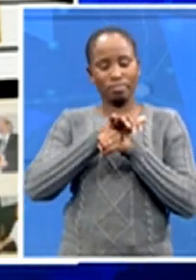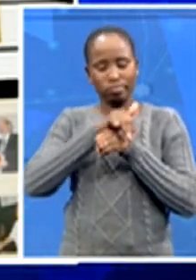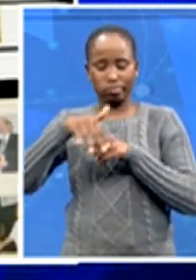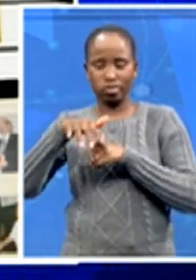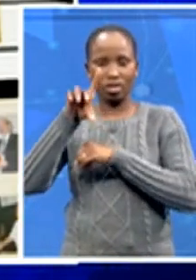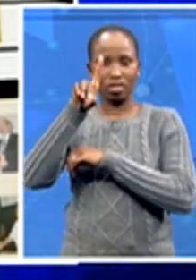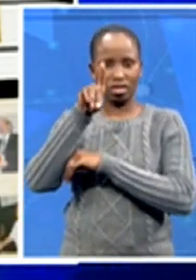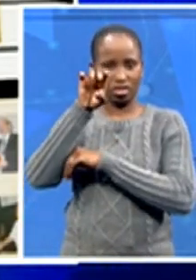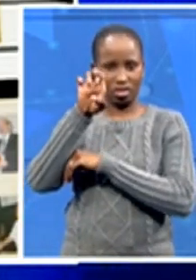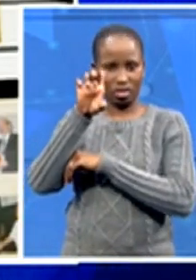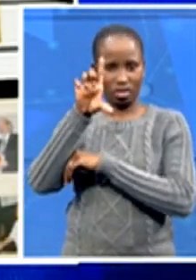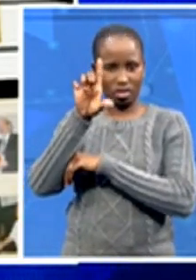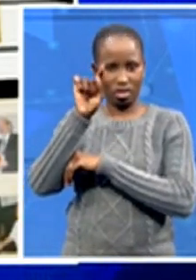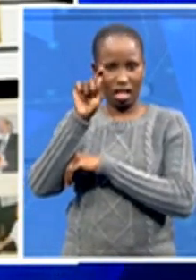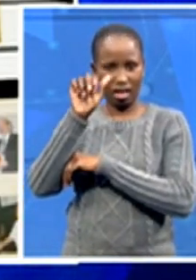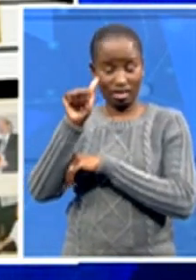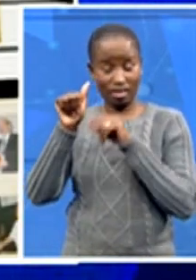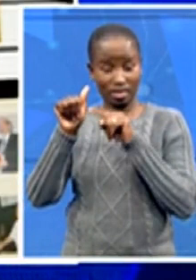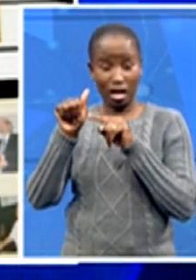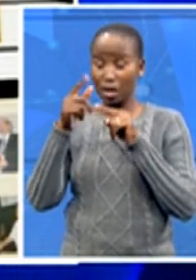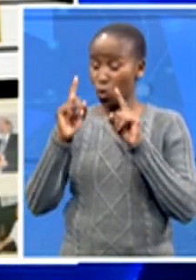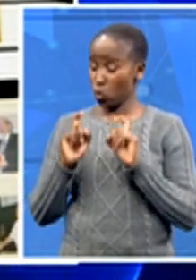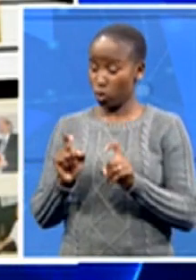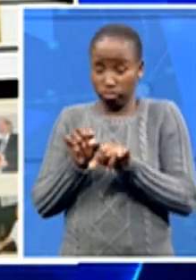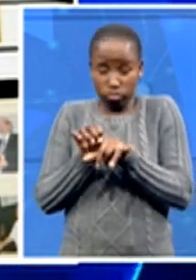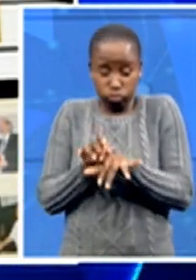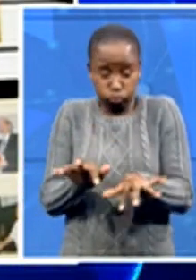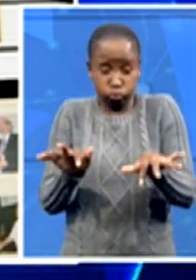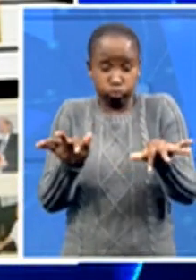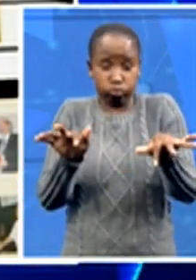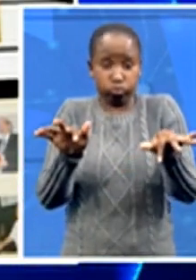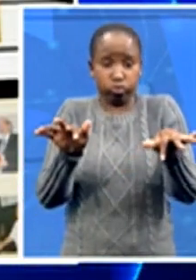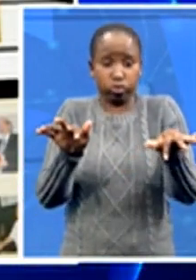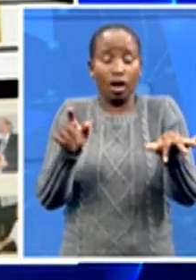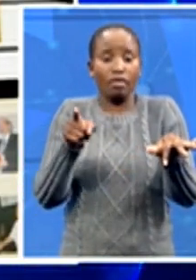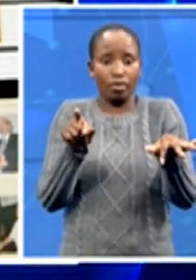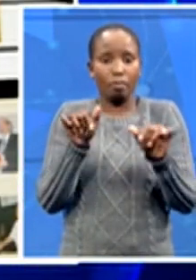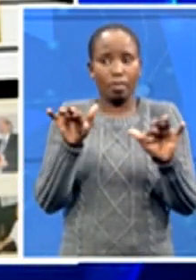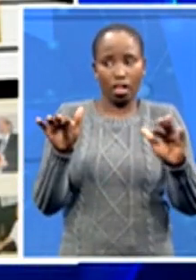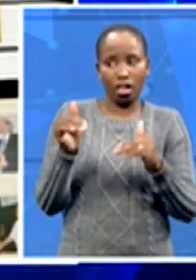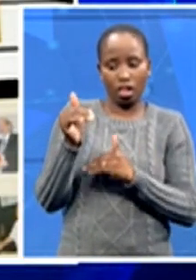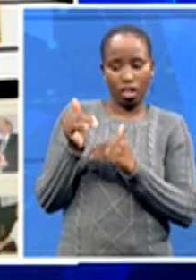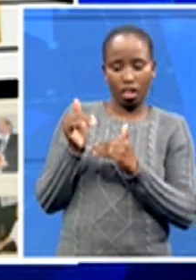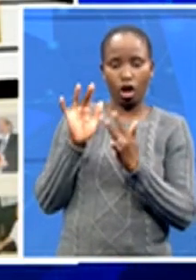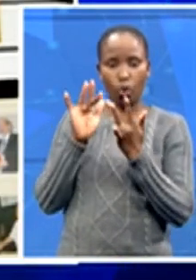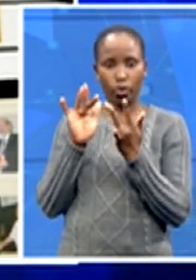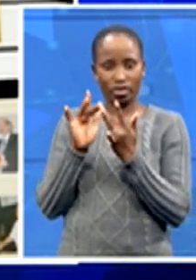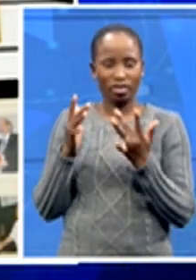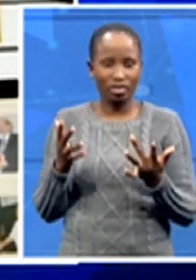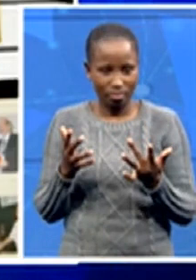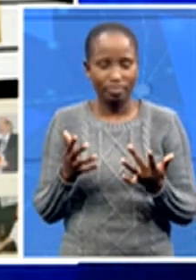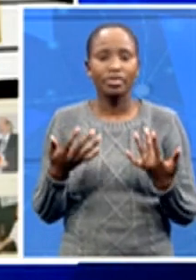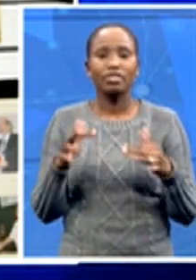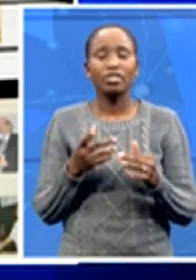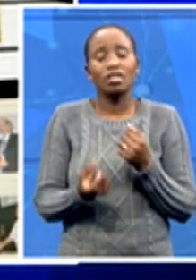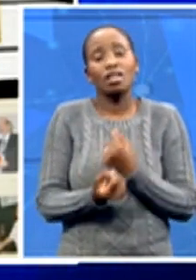and much faster in close contact, we ended up with a situation where the epidemic in